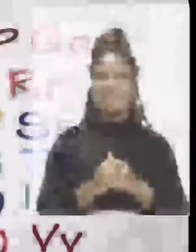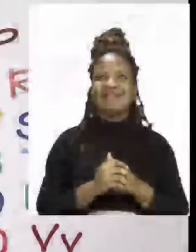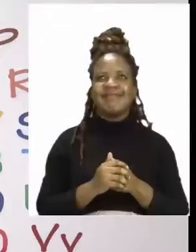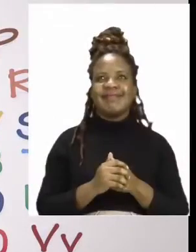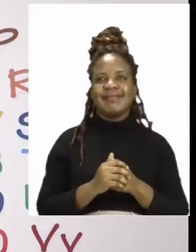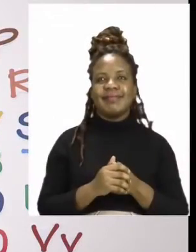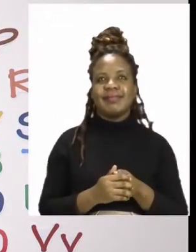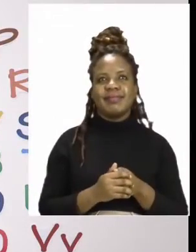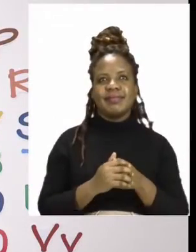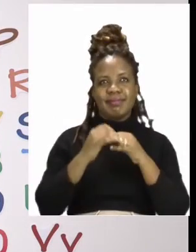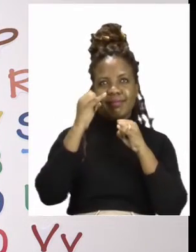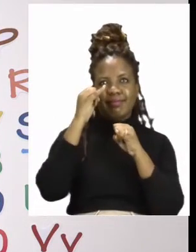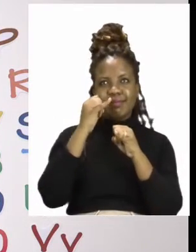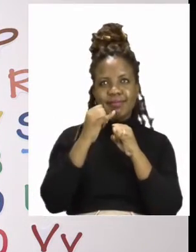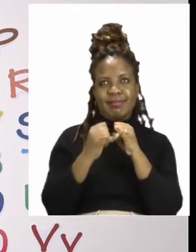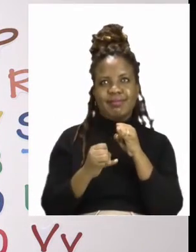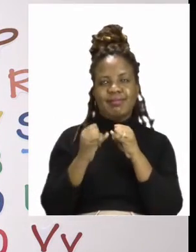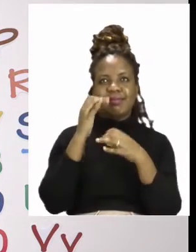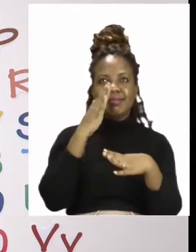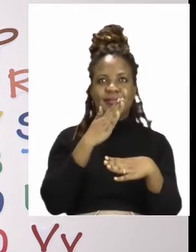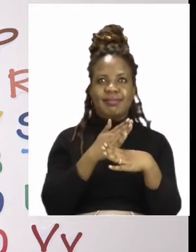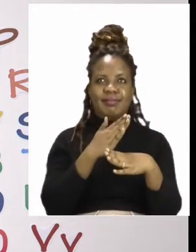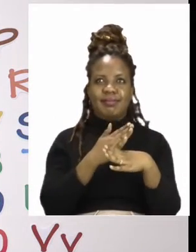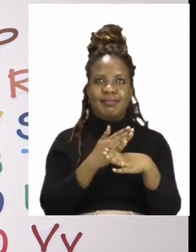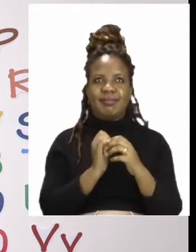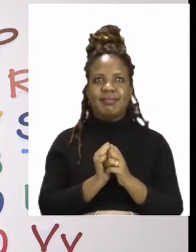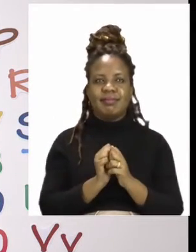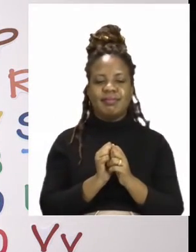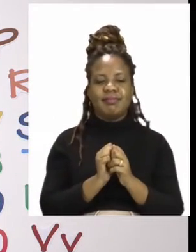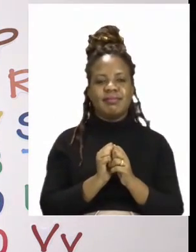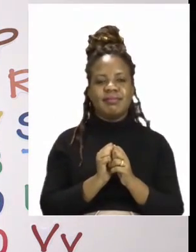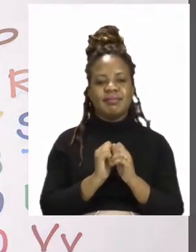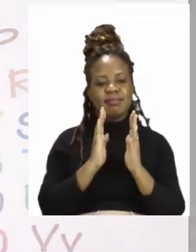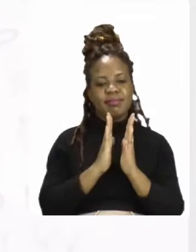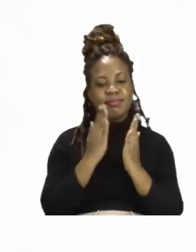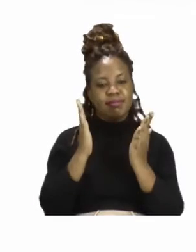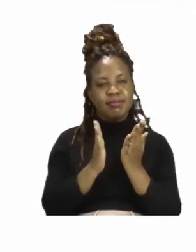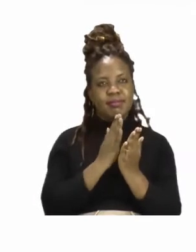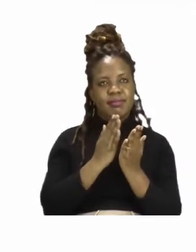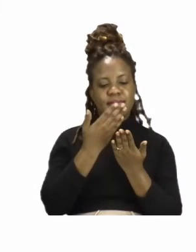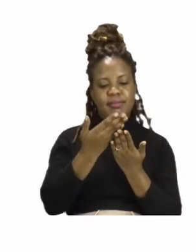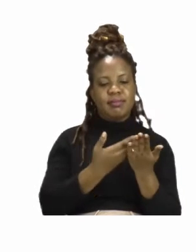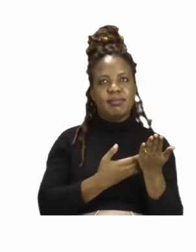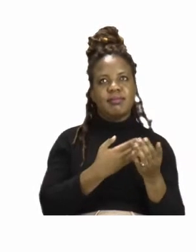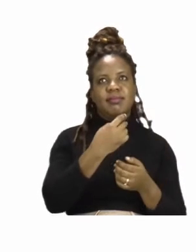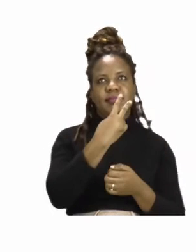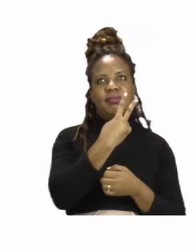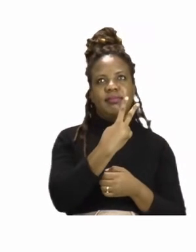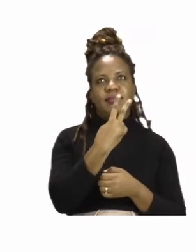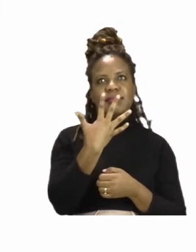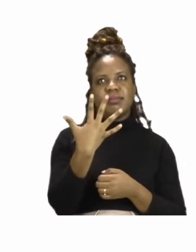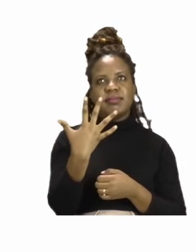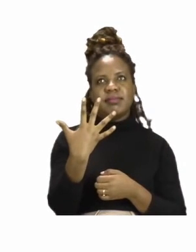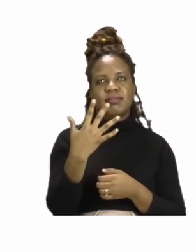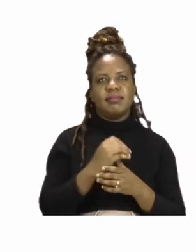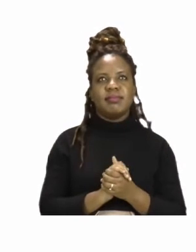For our last activity today, boys and girls, let's turn to page 25. On page 25, we are going to